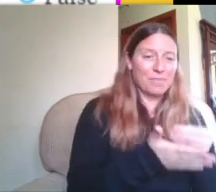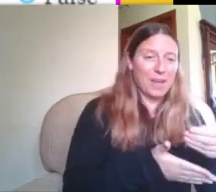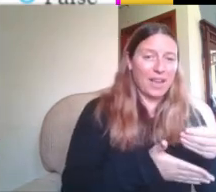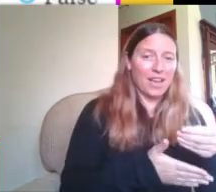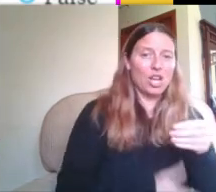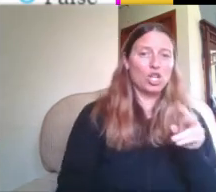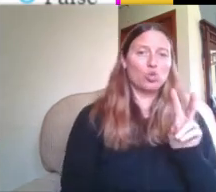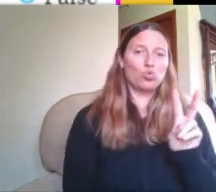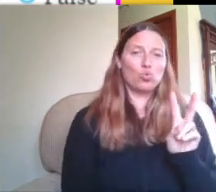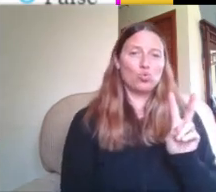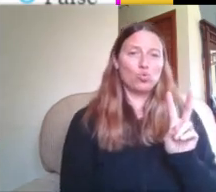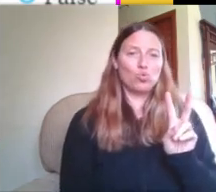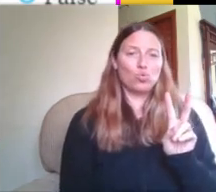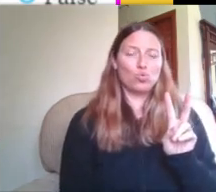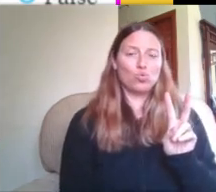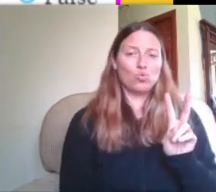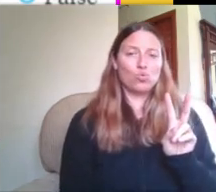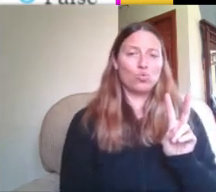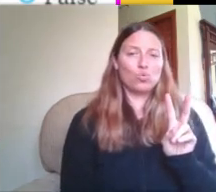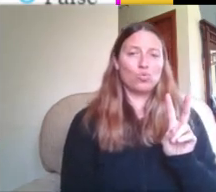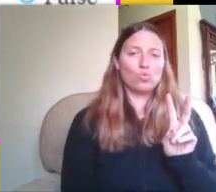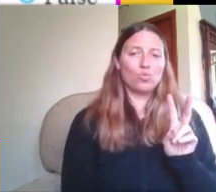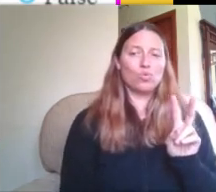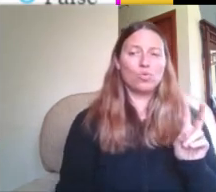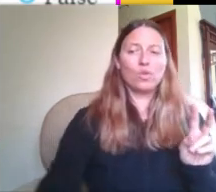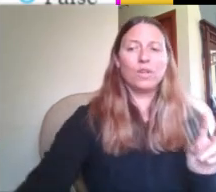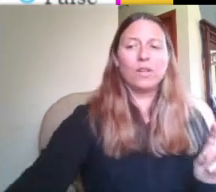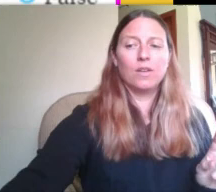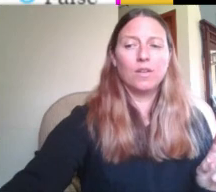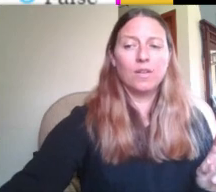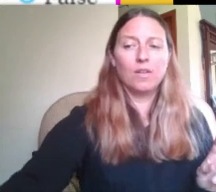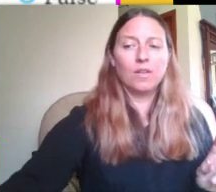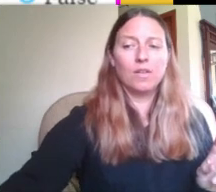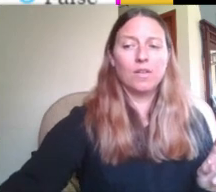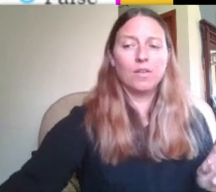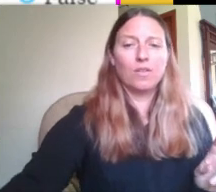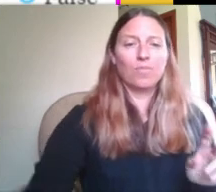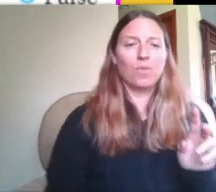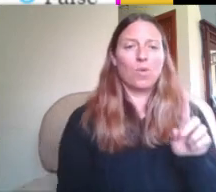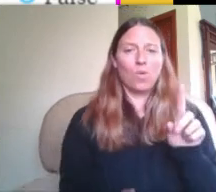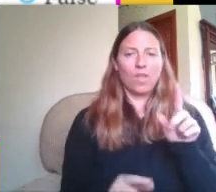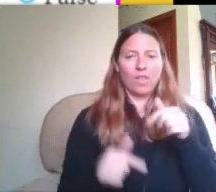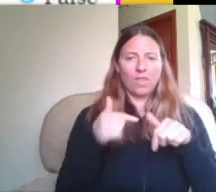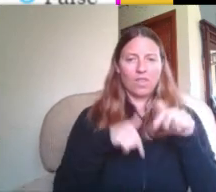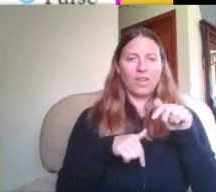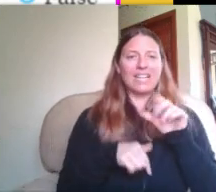7D. The difference between the least cost and the